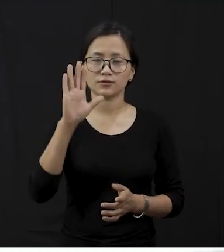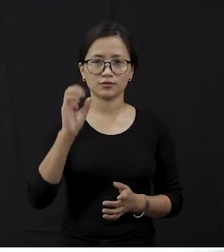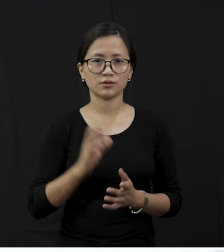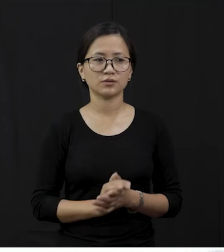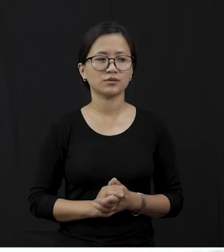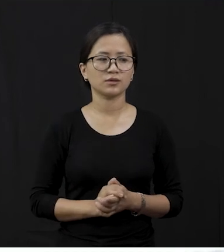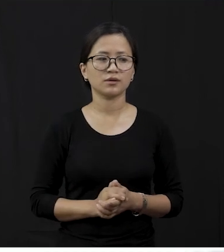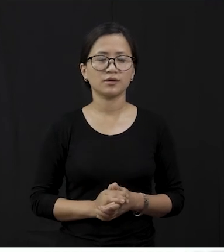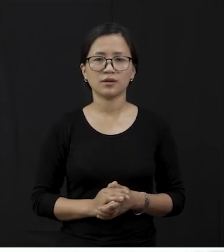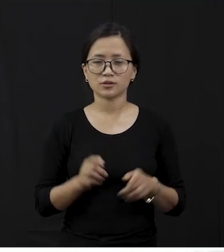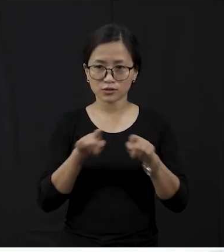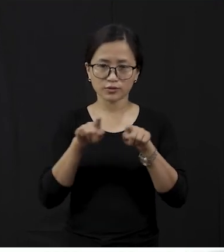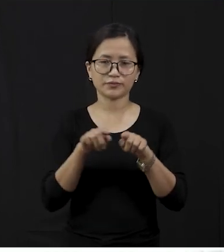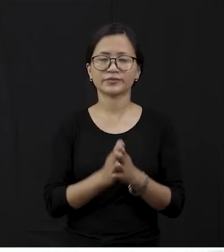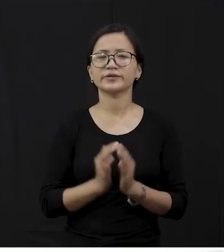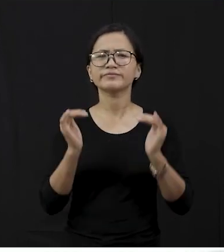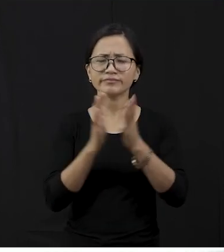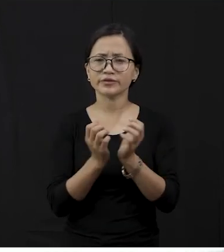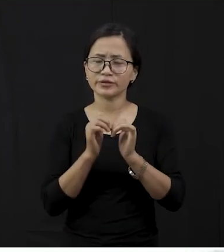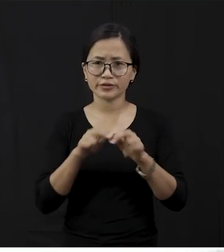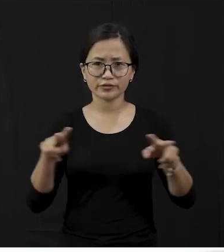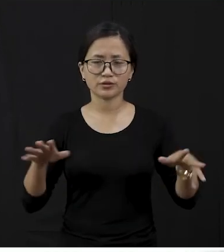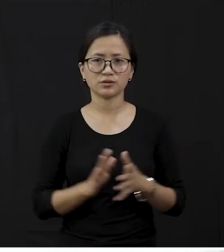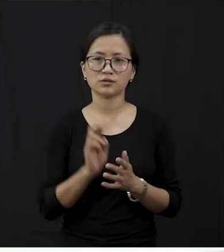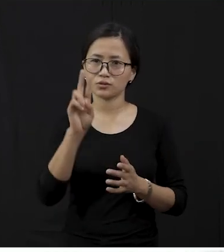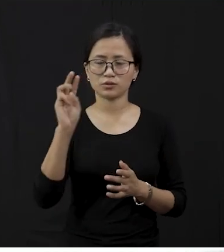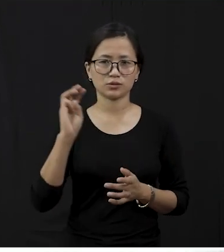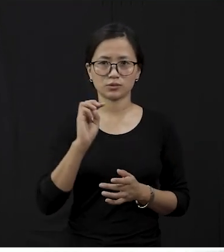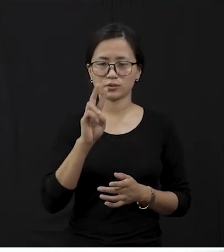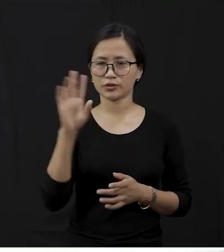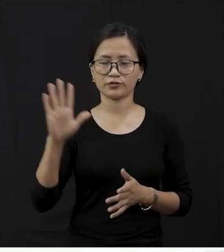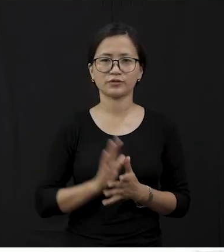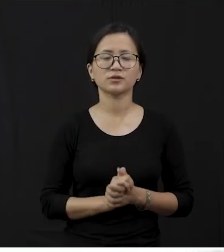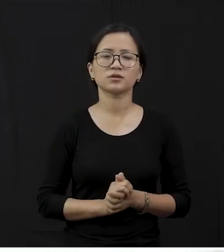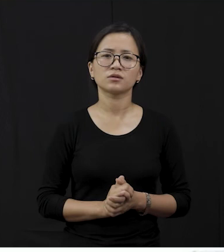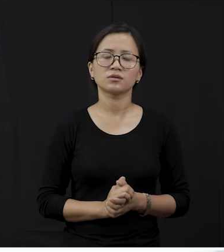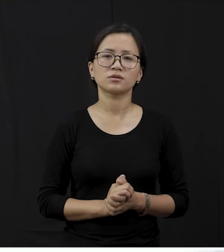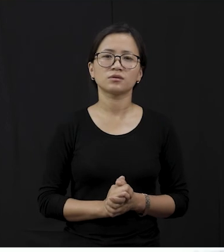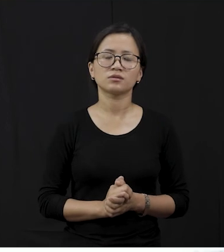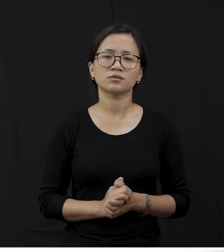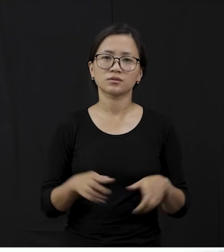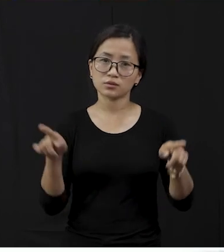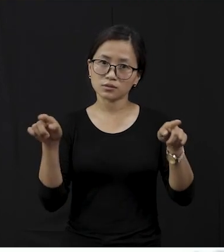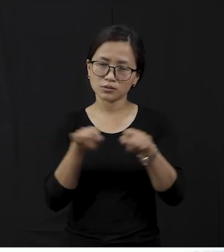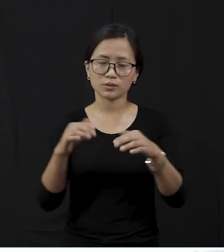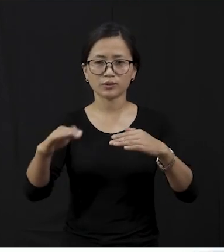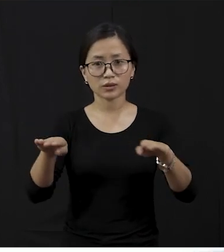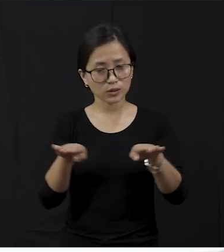is 25. So the estimation is close to the answer. Okay, estimation is close to